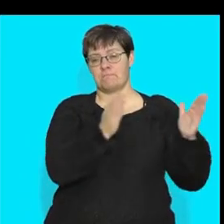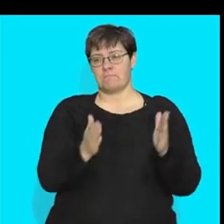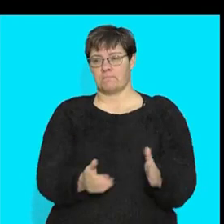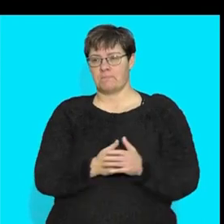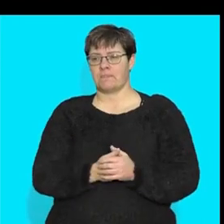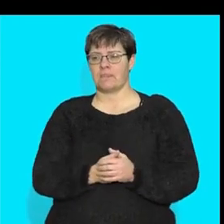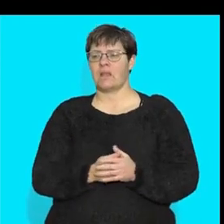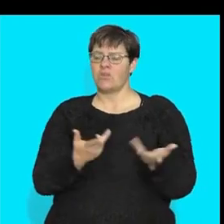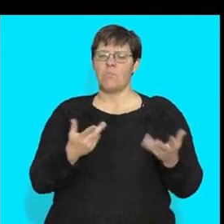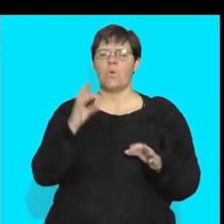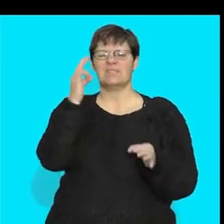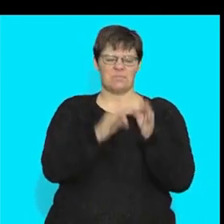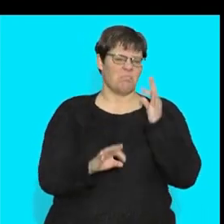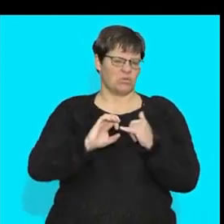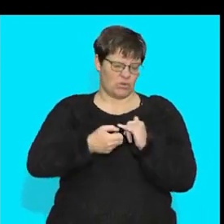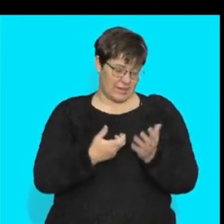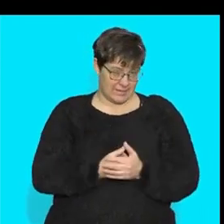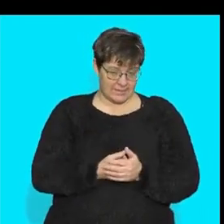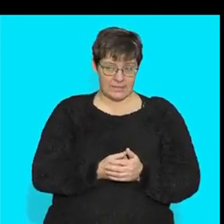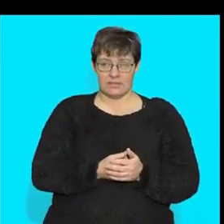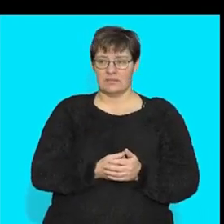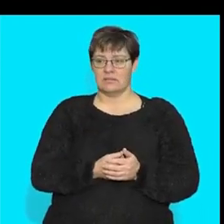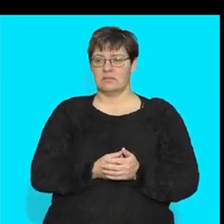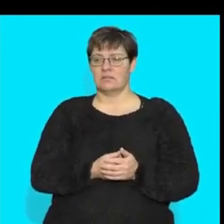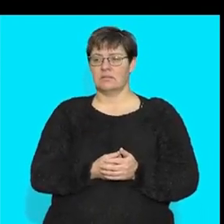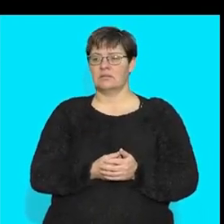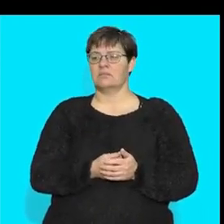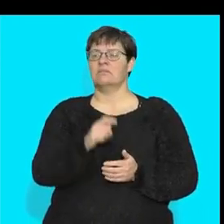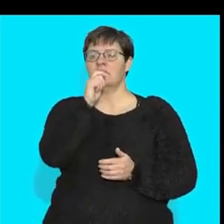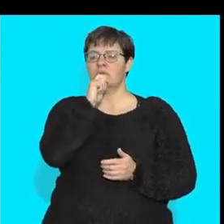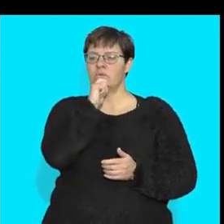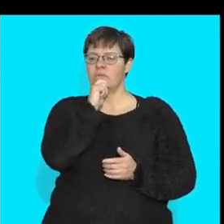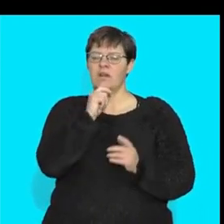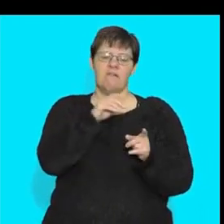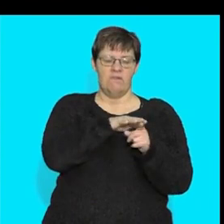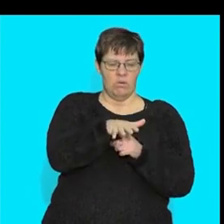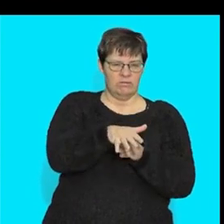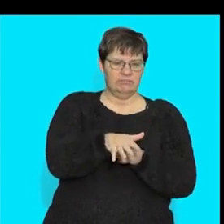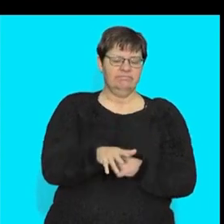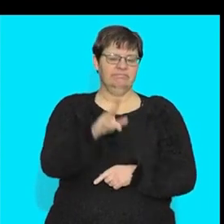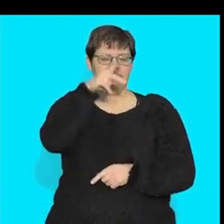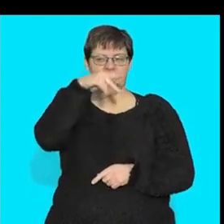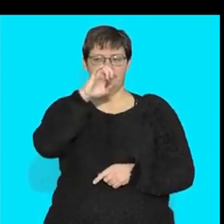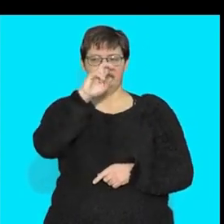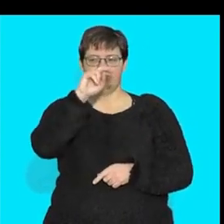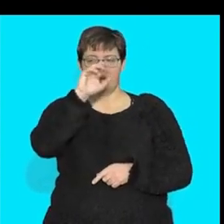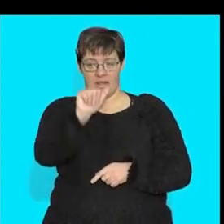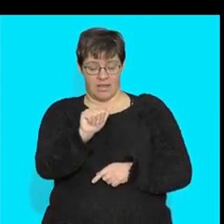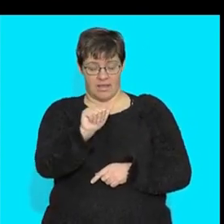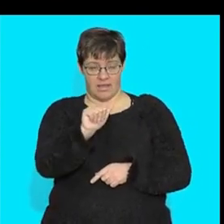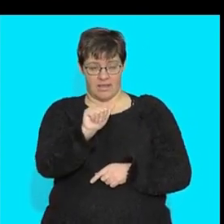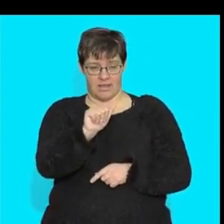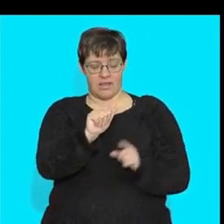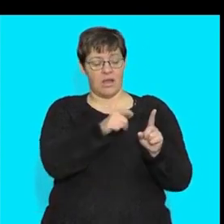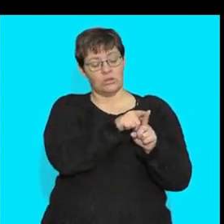Now I tried to make it simple for you by using this little flow chart. The pinna, well, the sound will